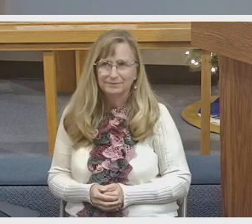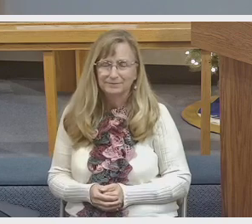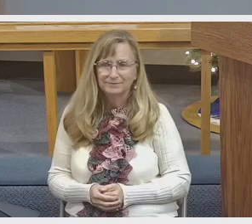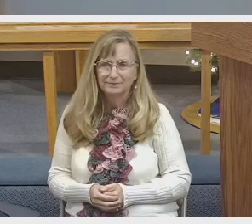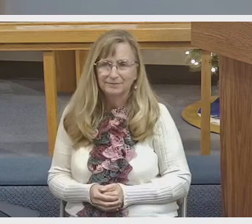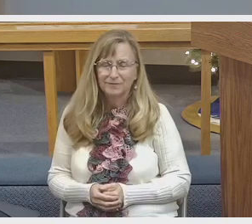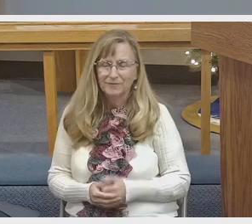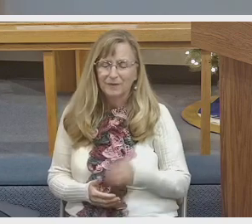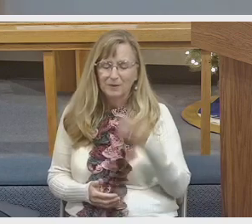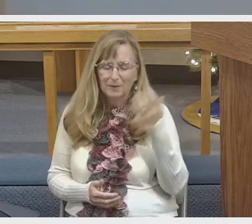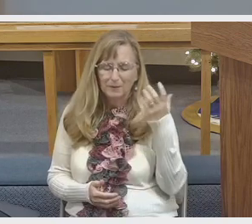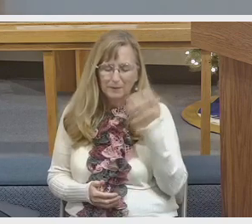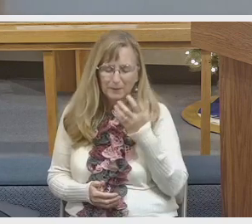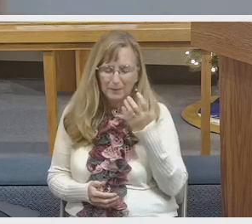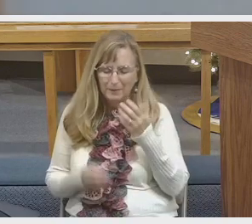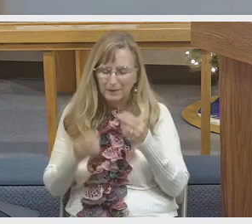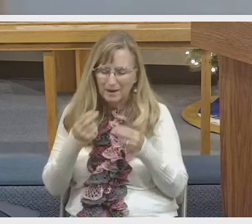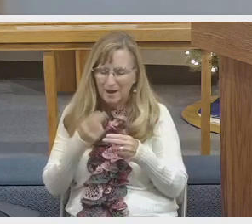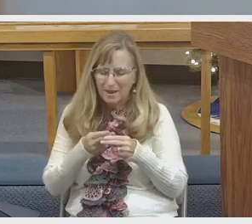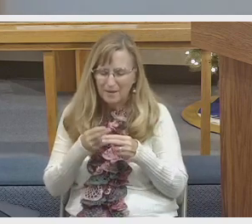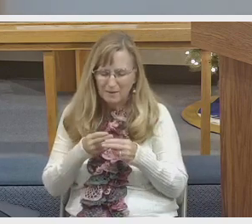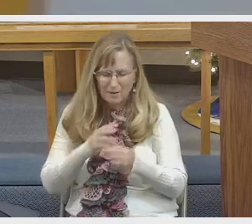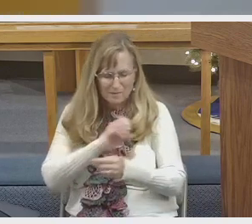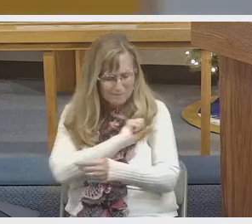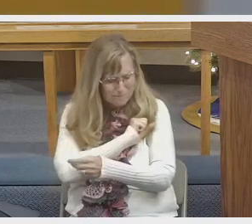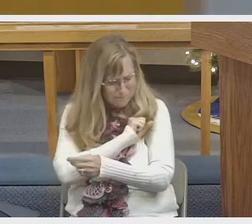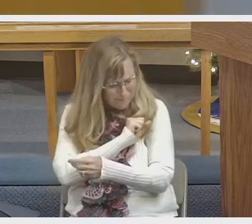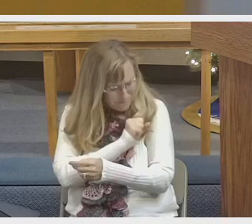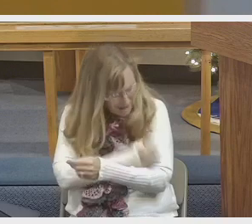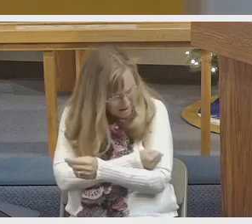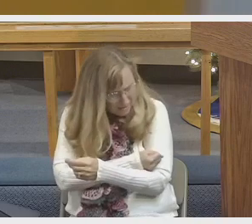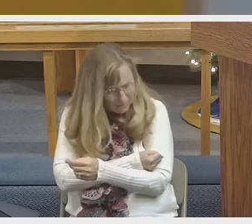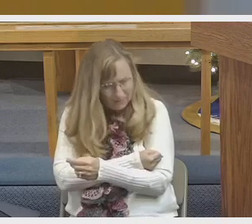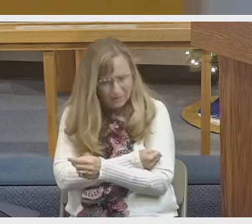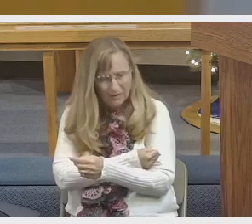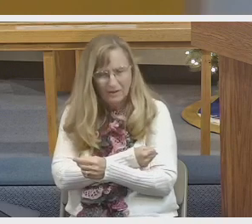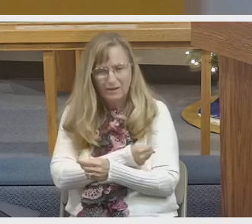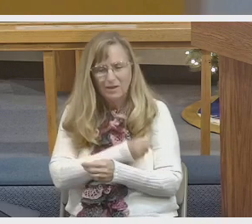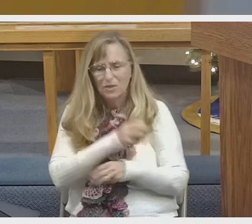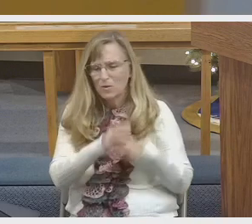What a name so powerful. And we can understand then why the world